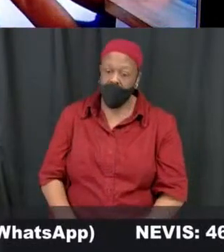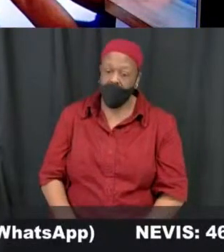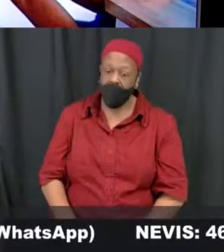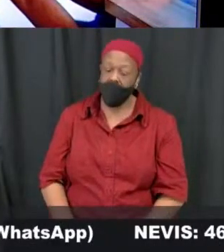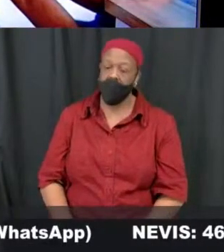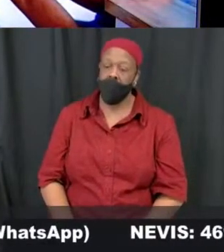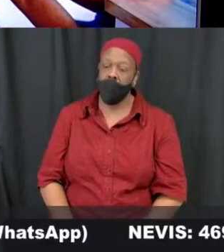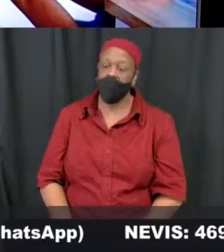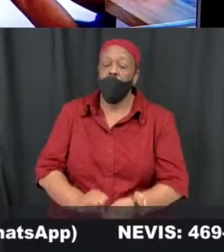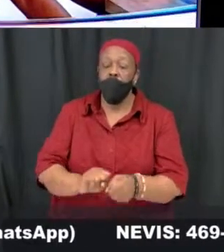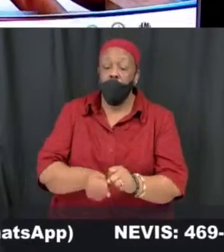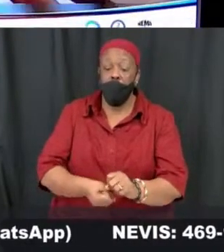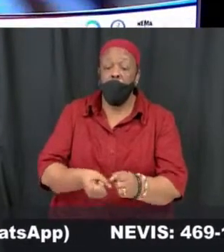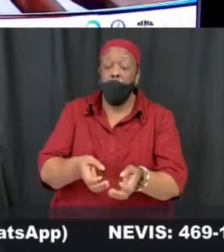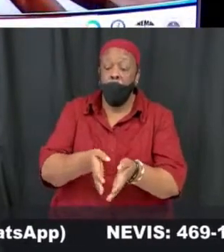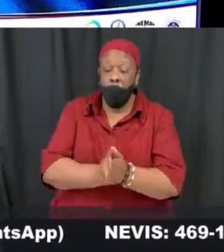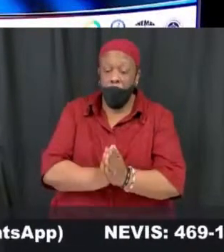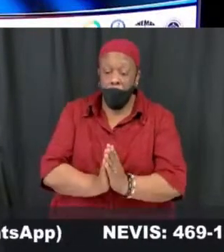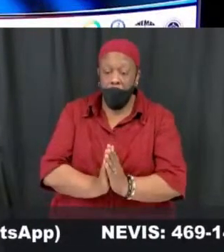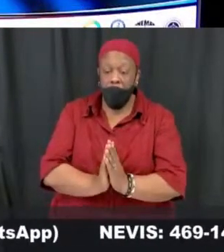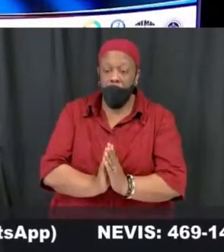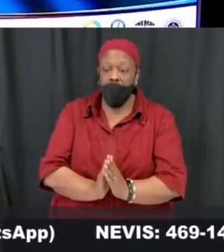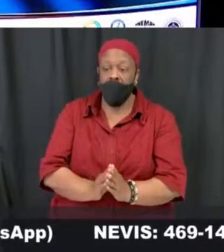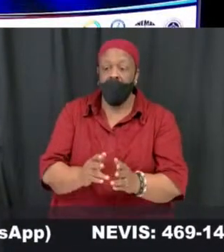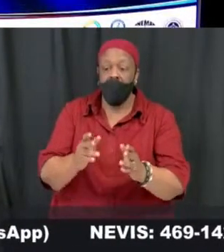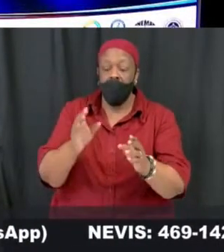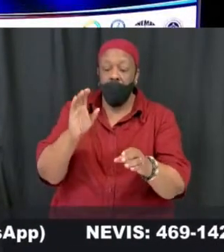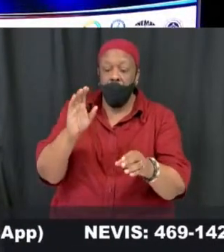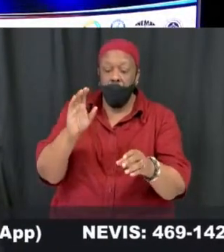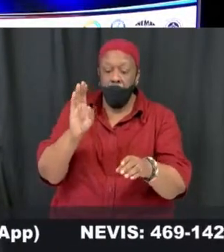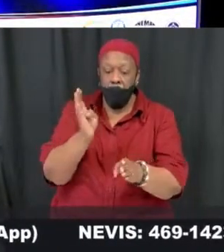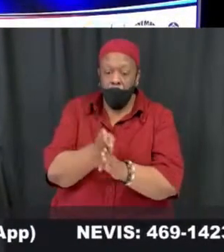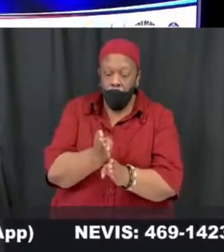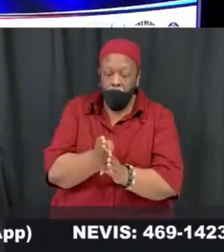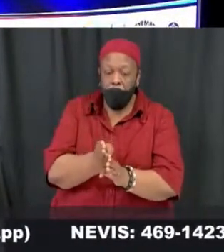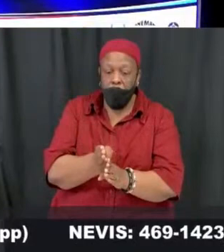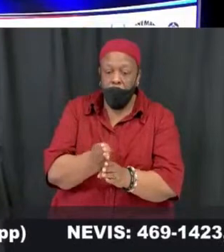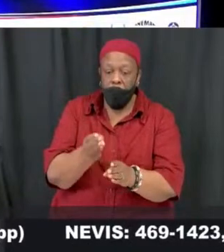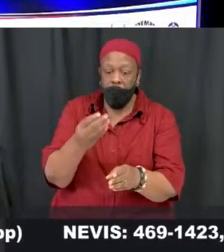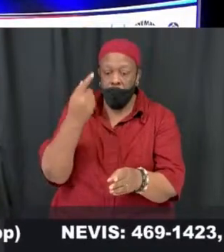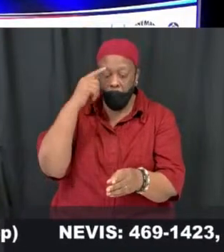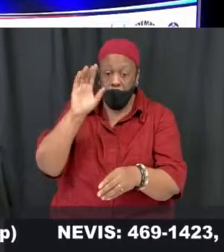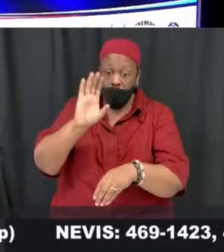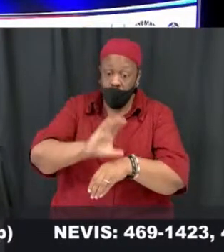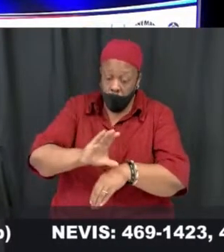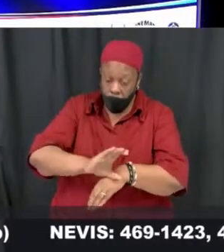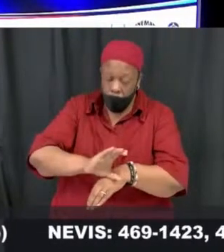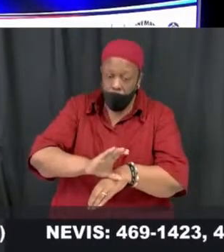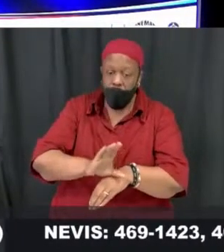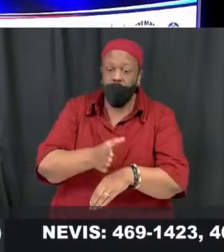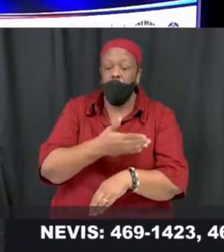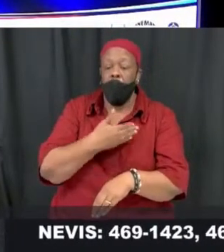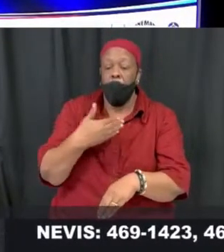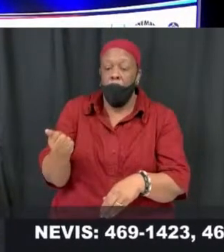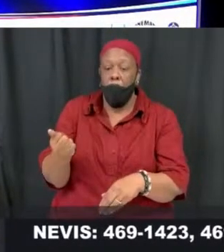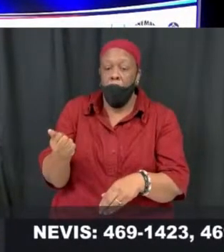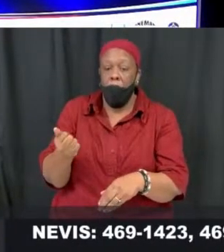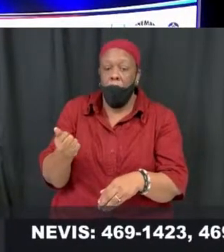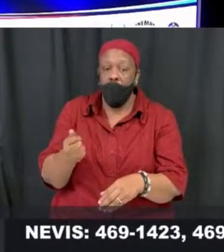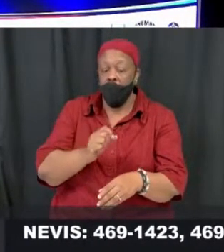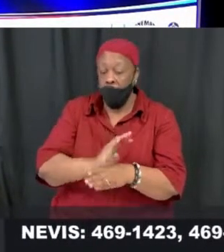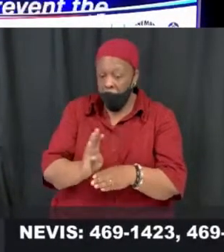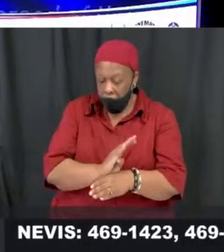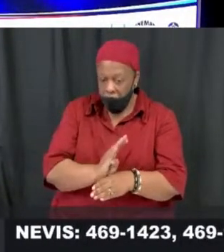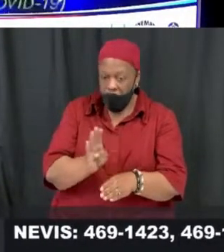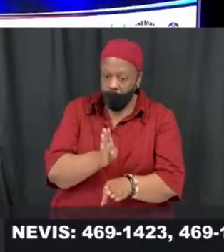mass transport vehicles such as churches and businesses to likewise reduce your load to half of